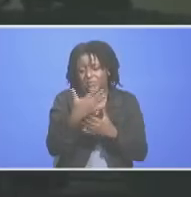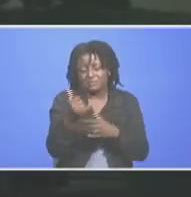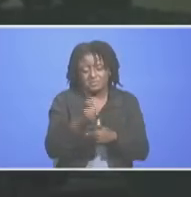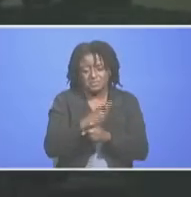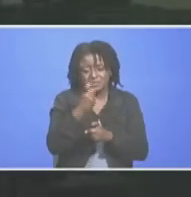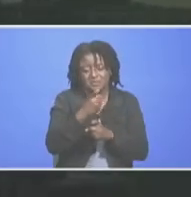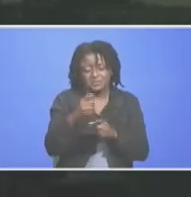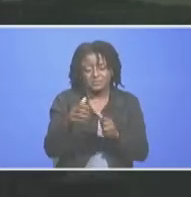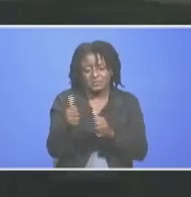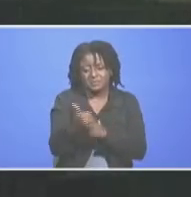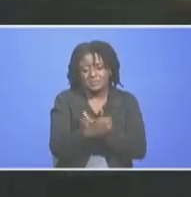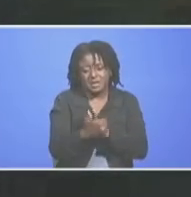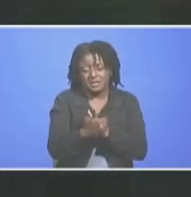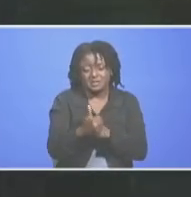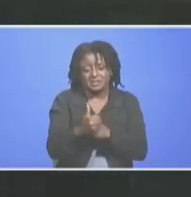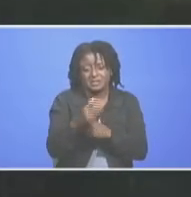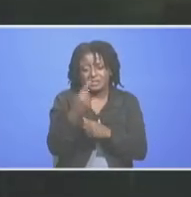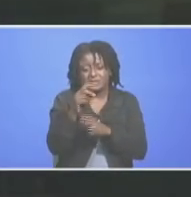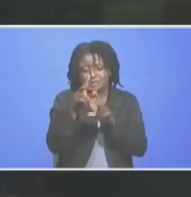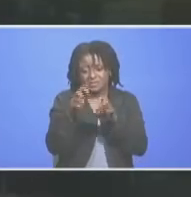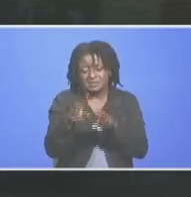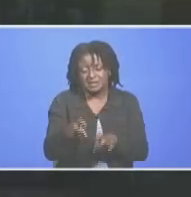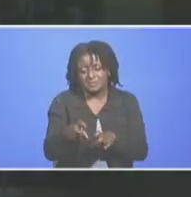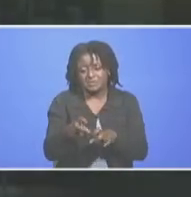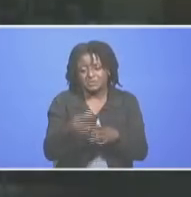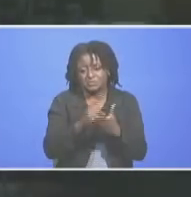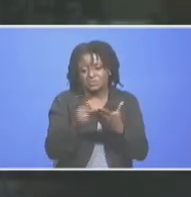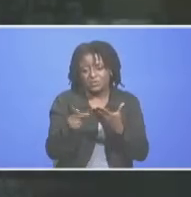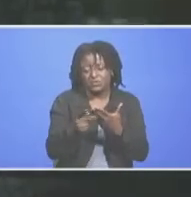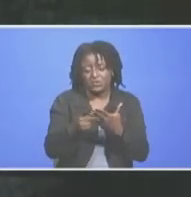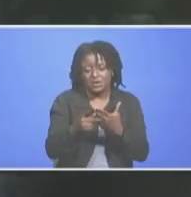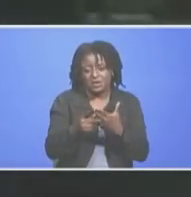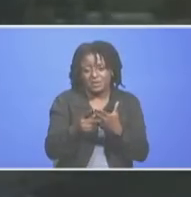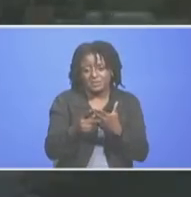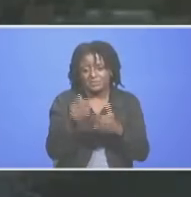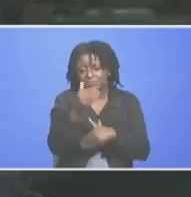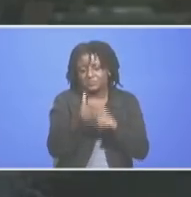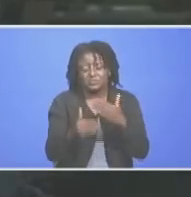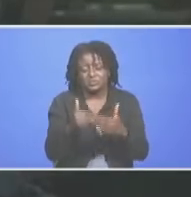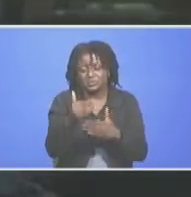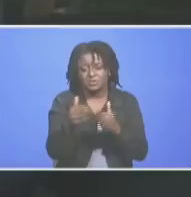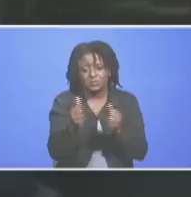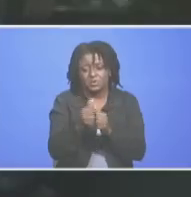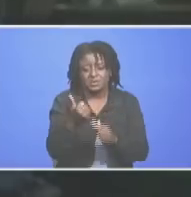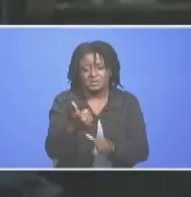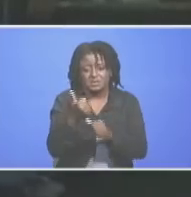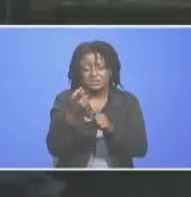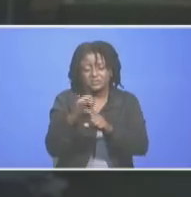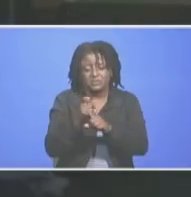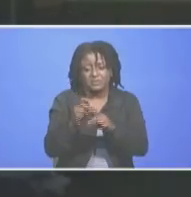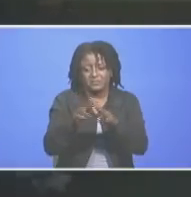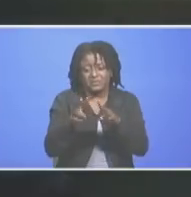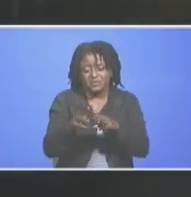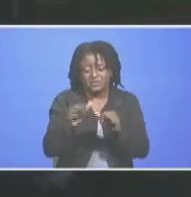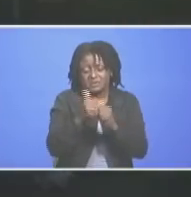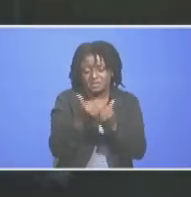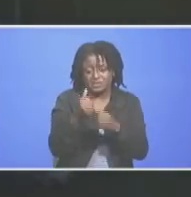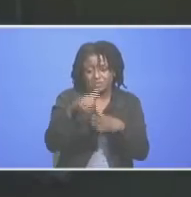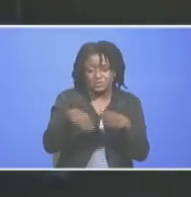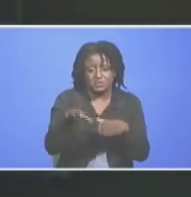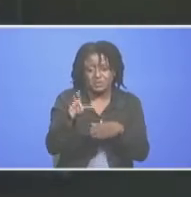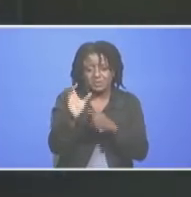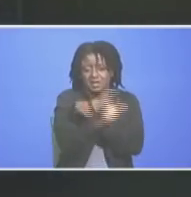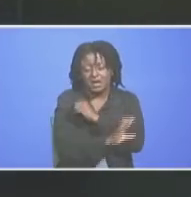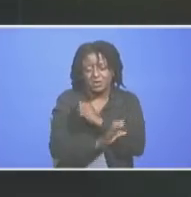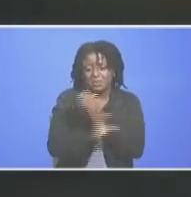the CEM examination. The program was executed with assistance from various agencies, including the Caribbean Clean